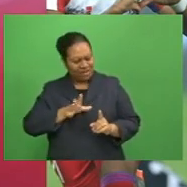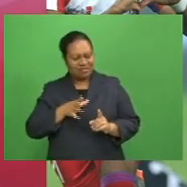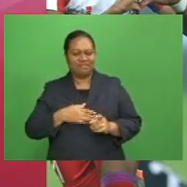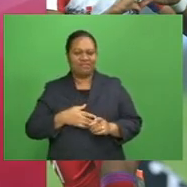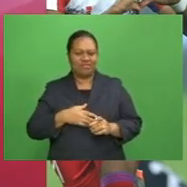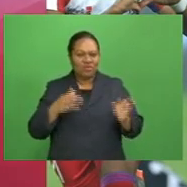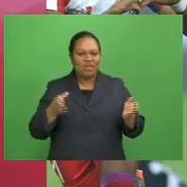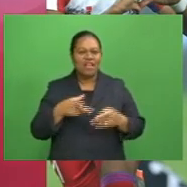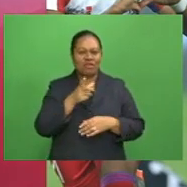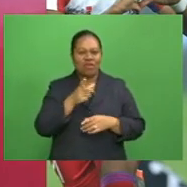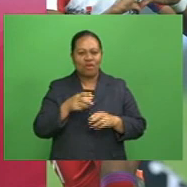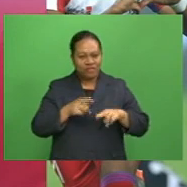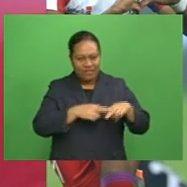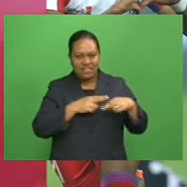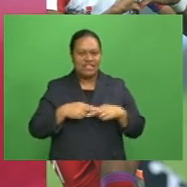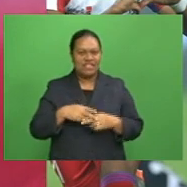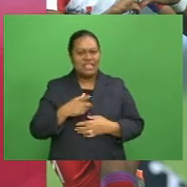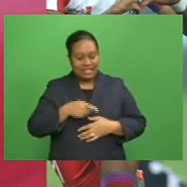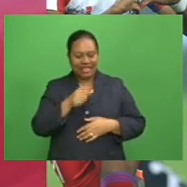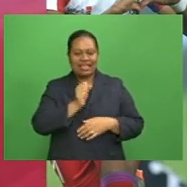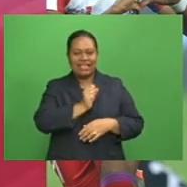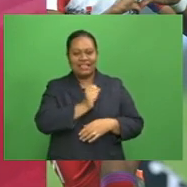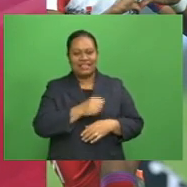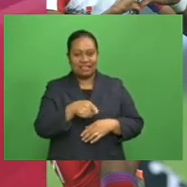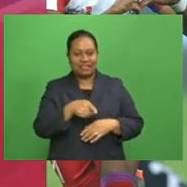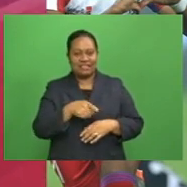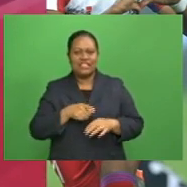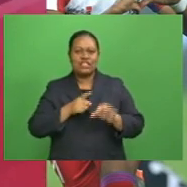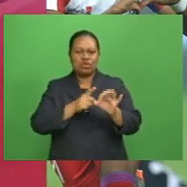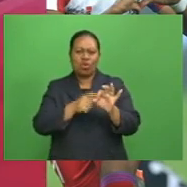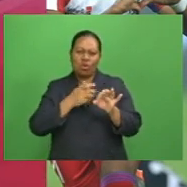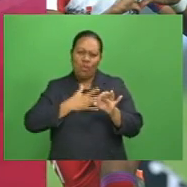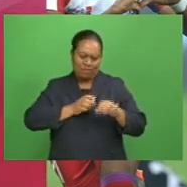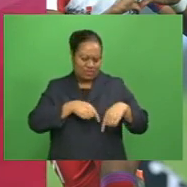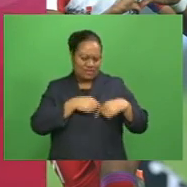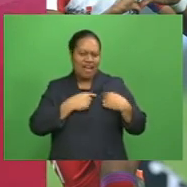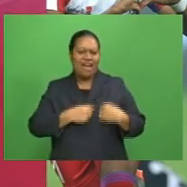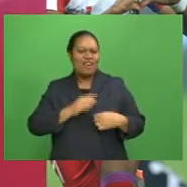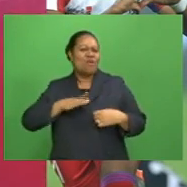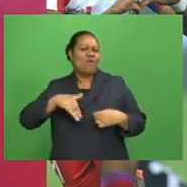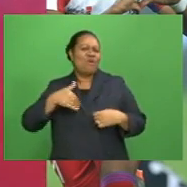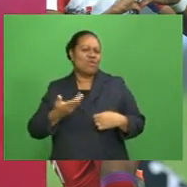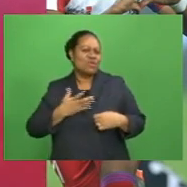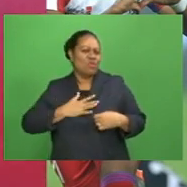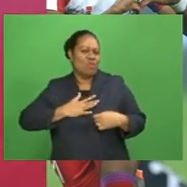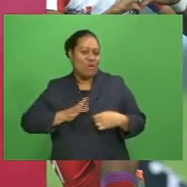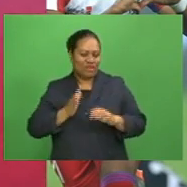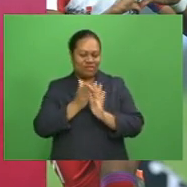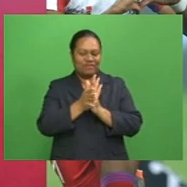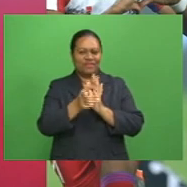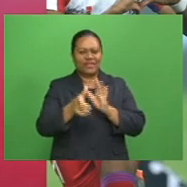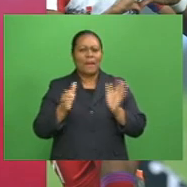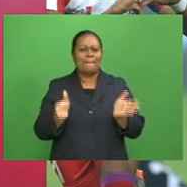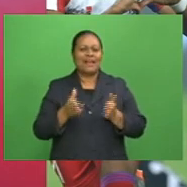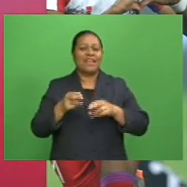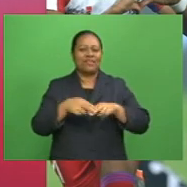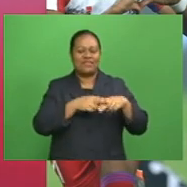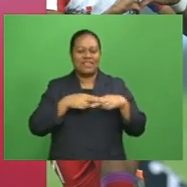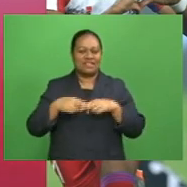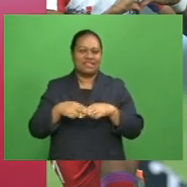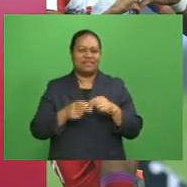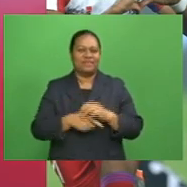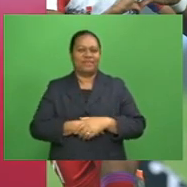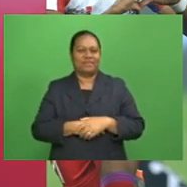primary goal is to play for Fiji. That's in his heart. He's always expressed his interest to play, and